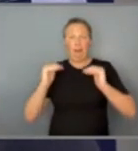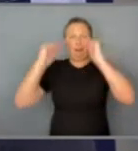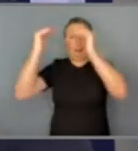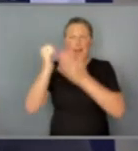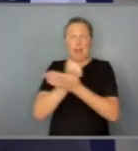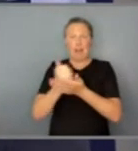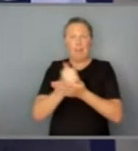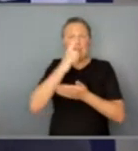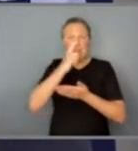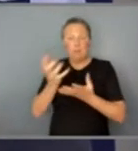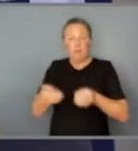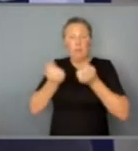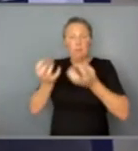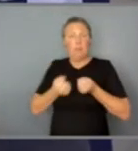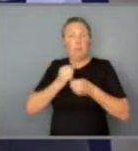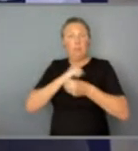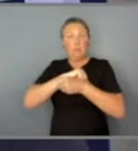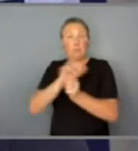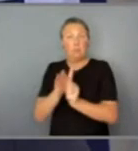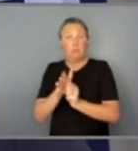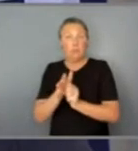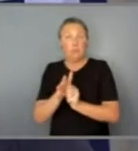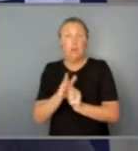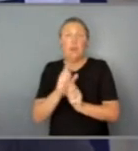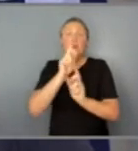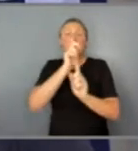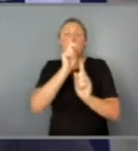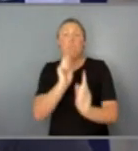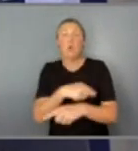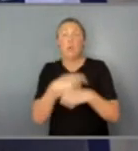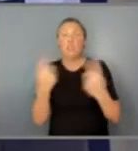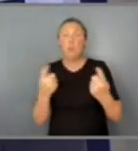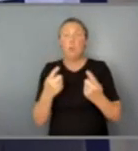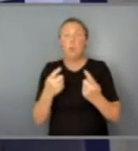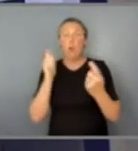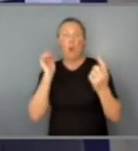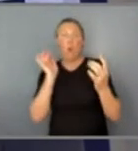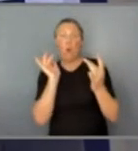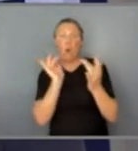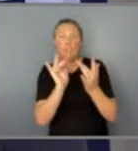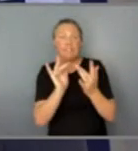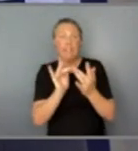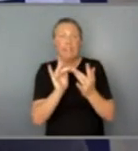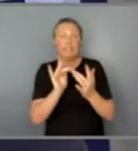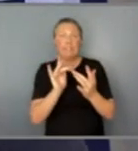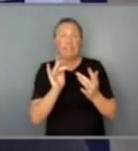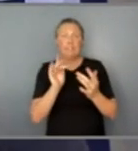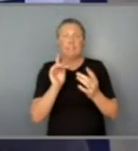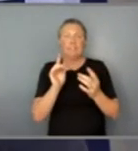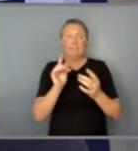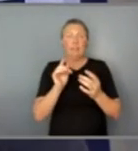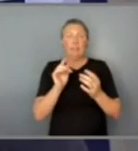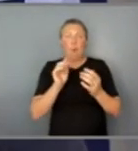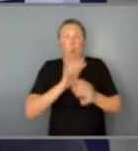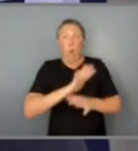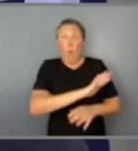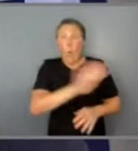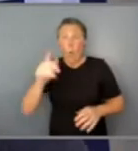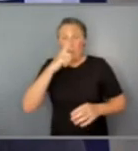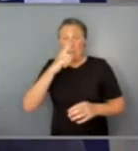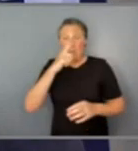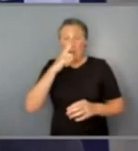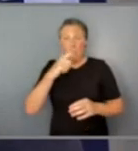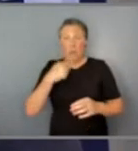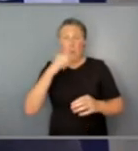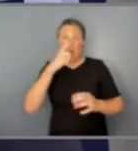the prospect of tracing every single person who logs into a particular venue is unrealistic and